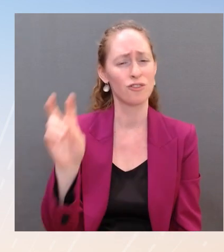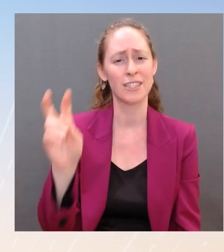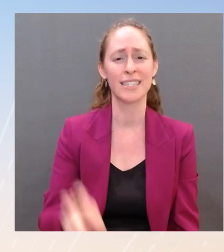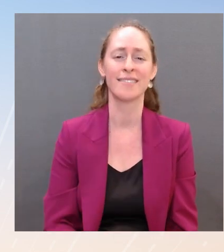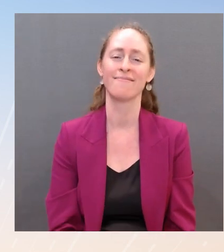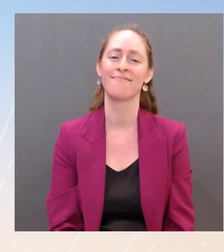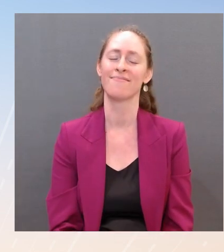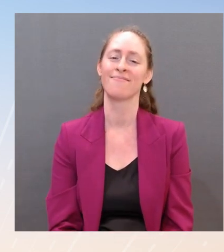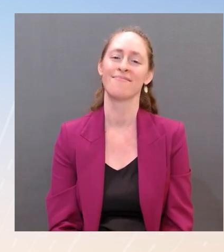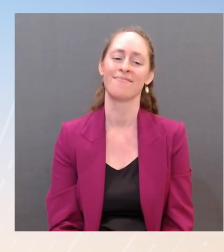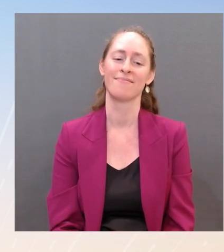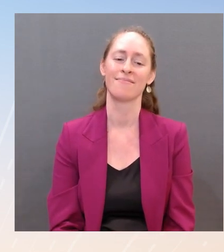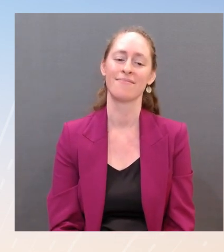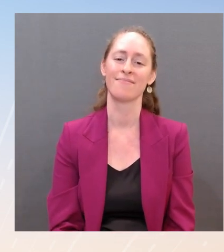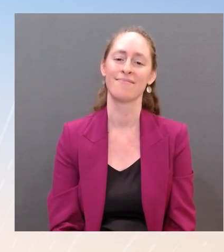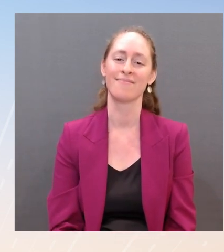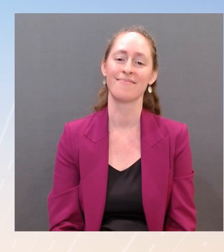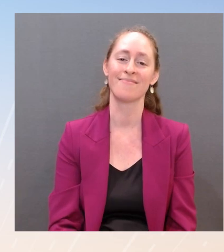Thank you, Dr. Murthy.